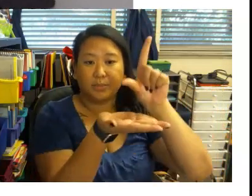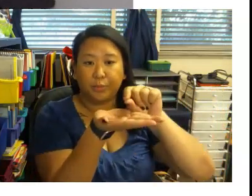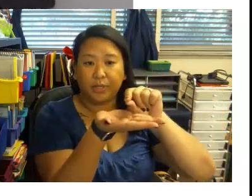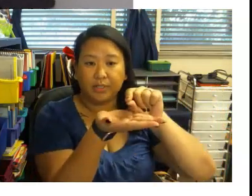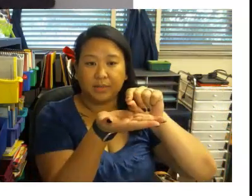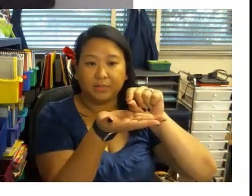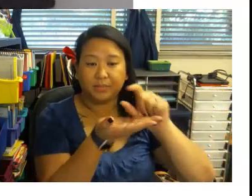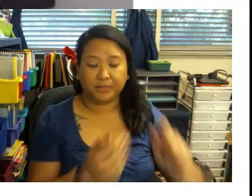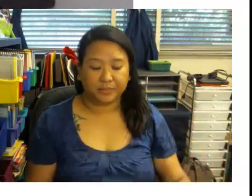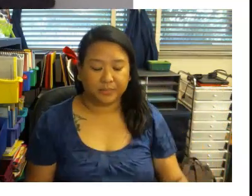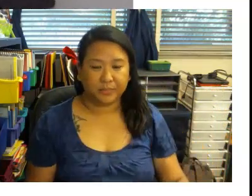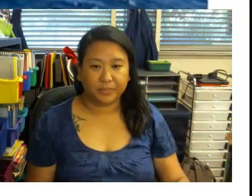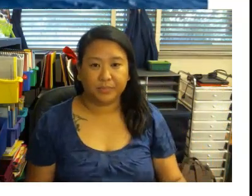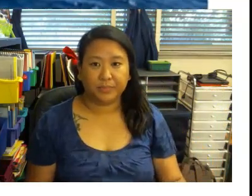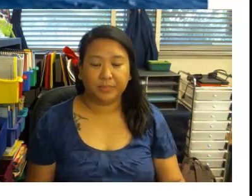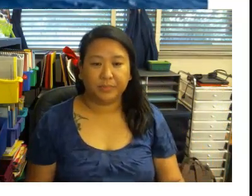To print.